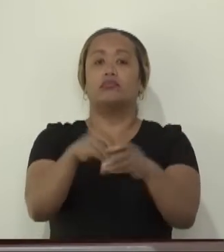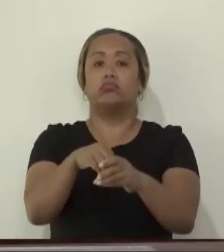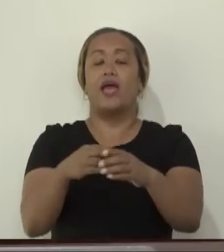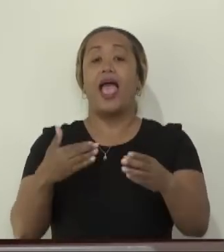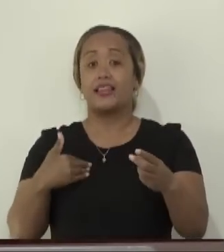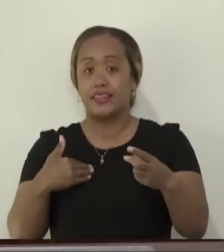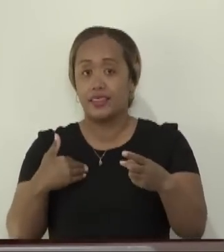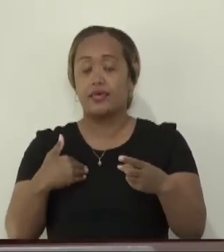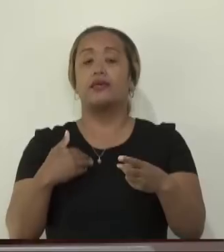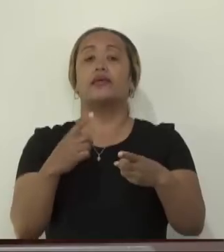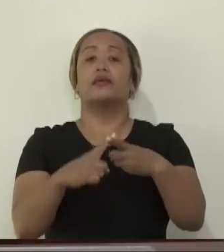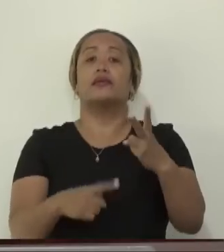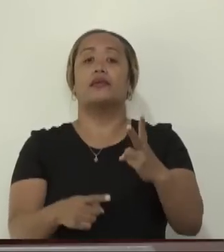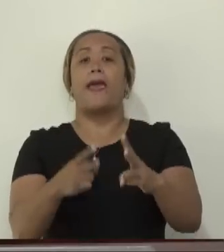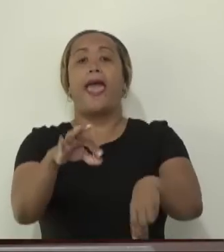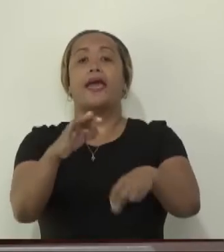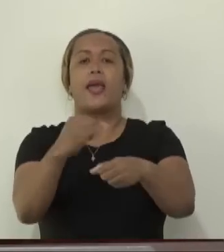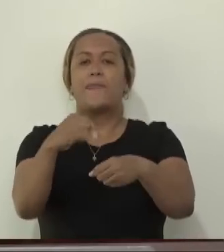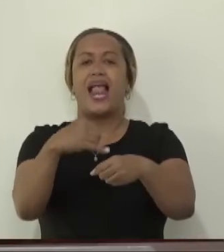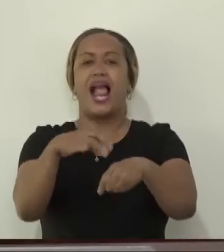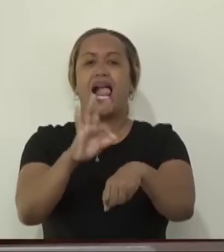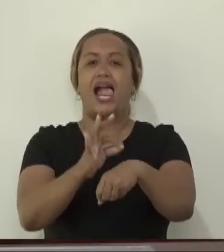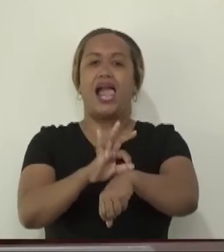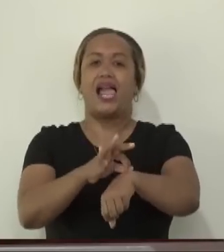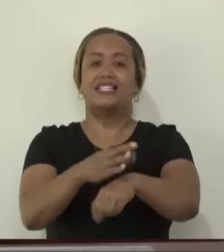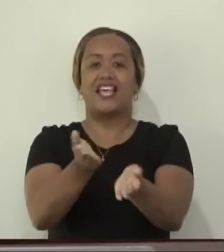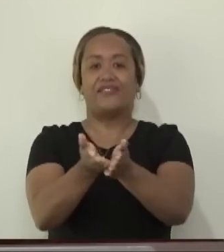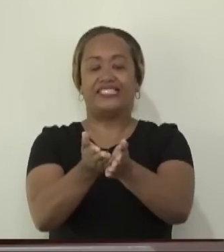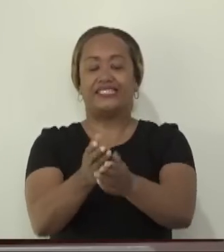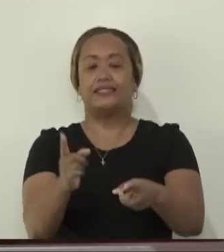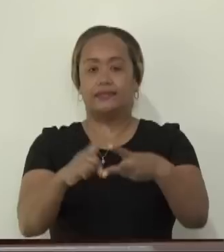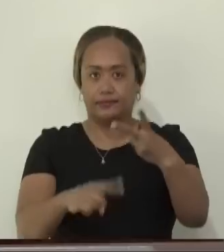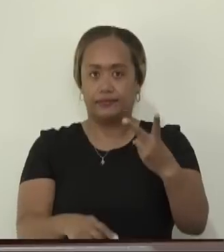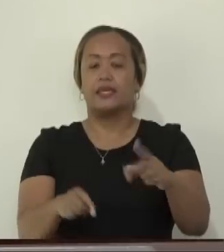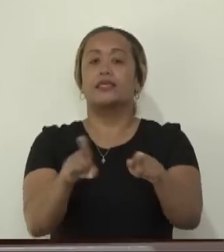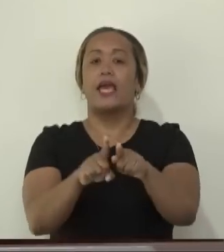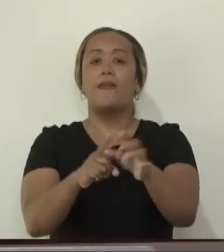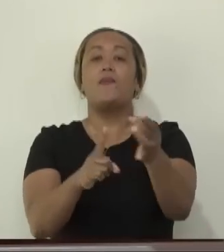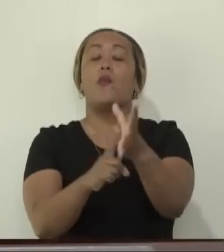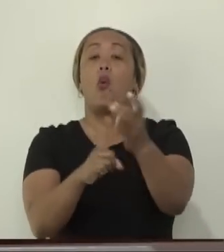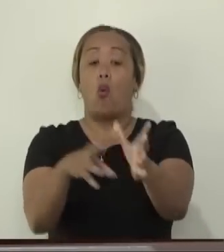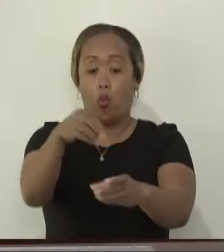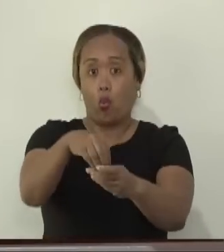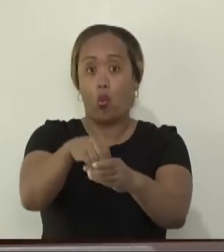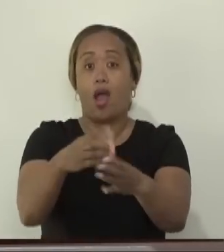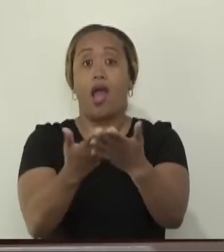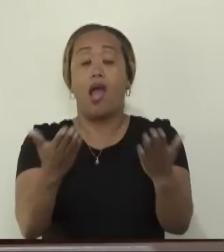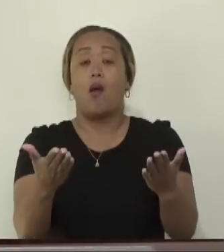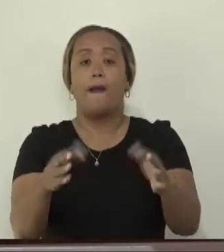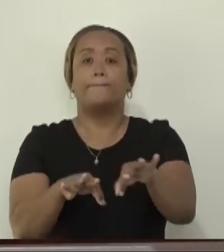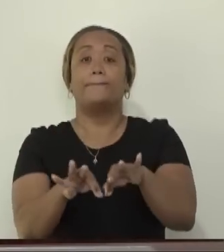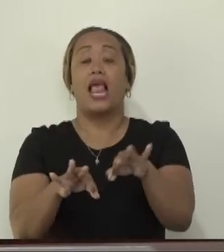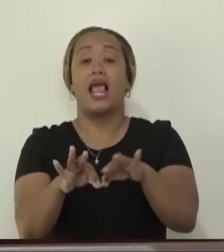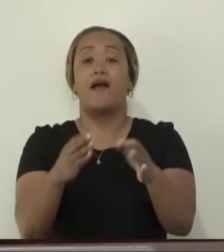health and medical services. An important component of this is the